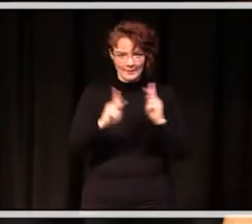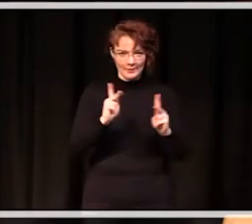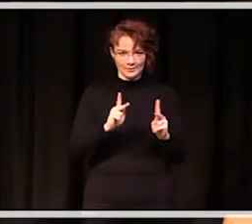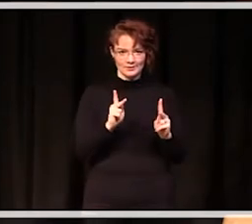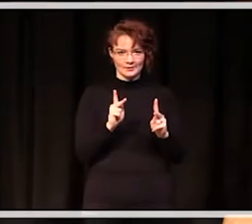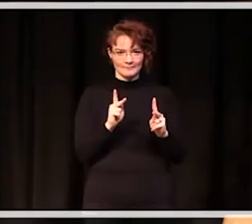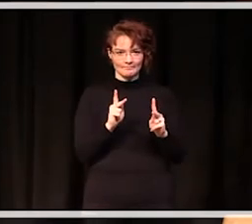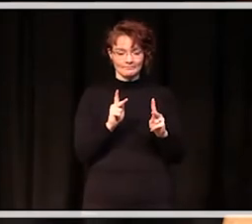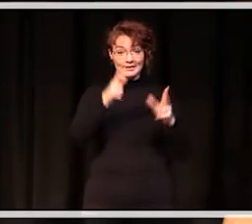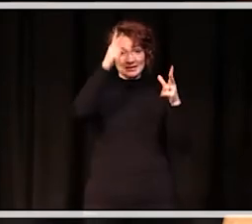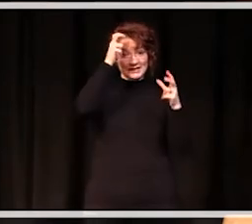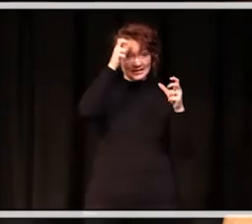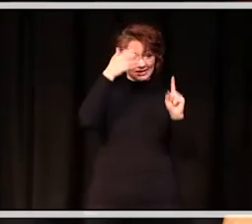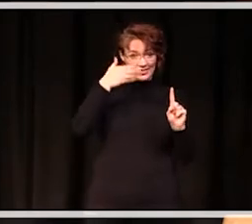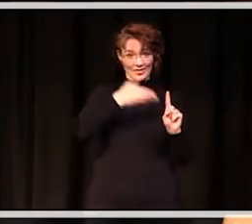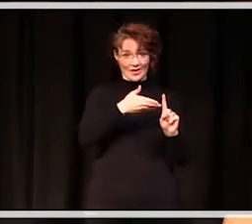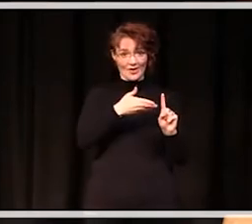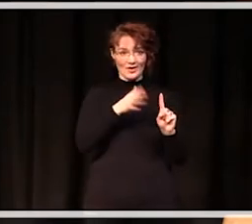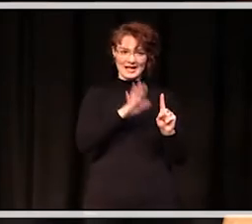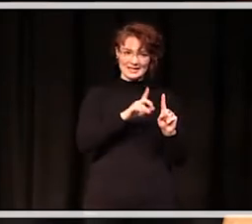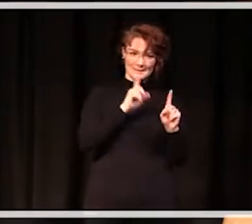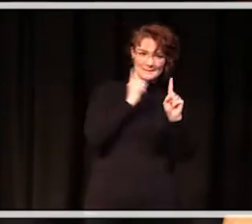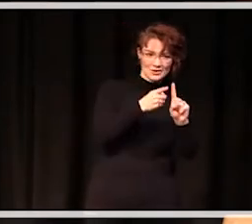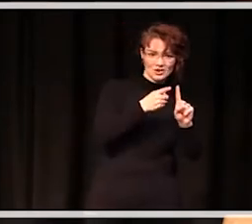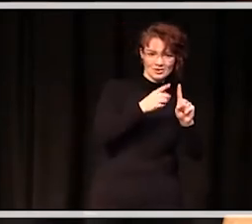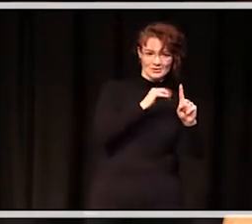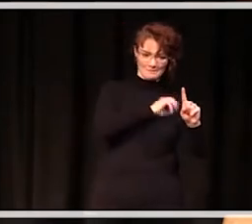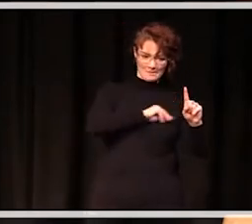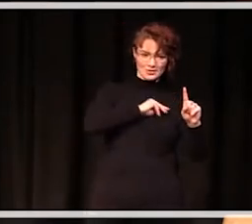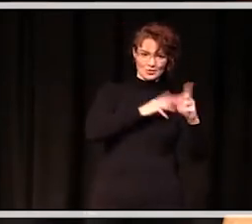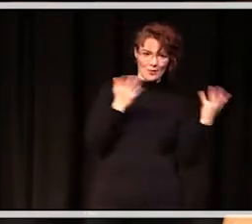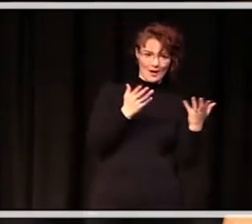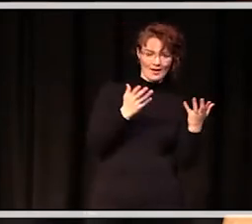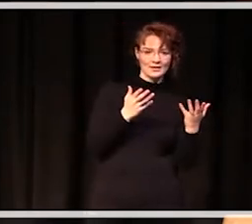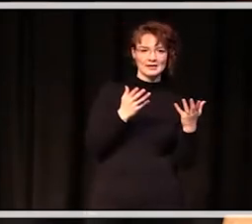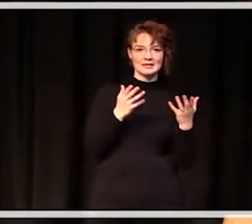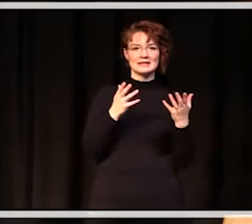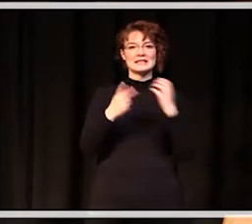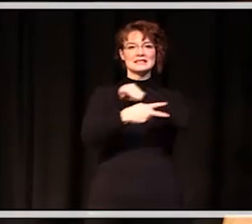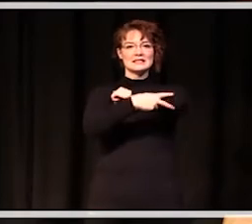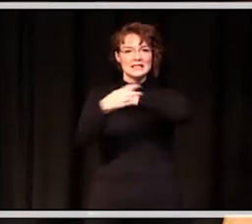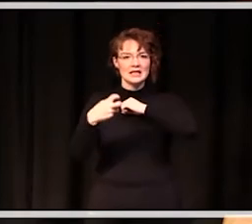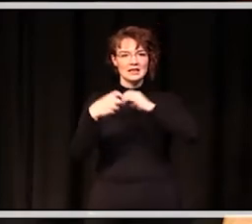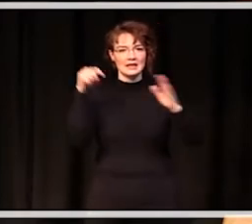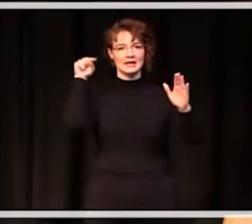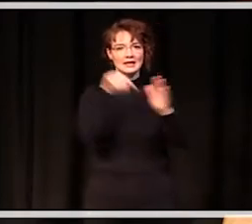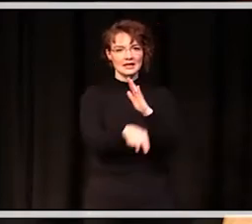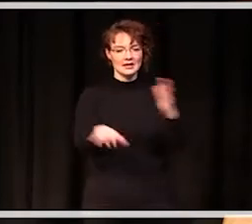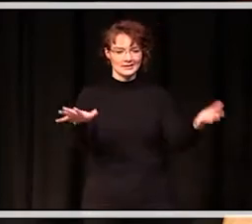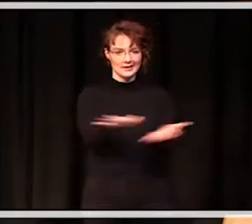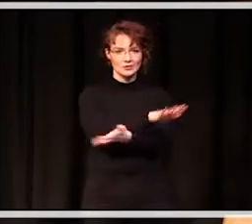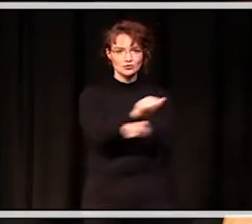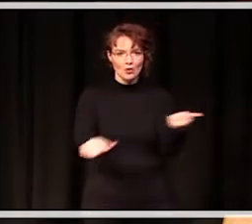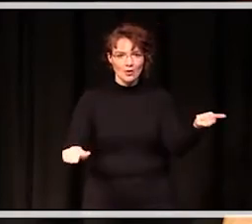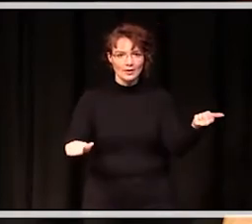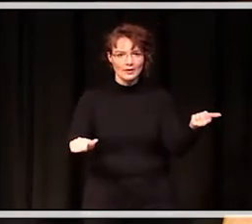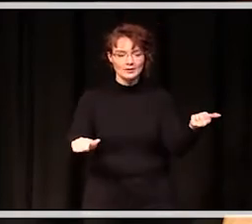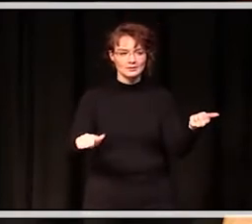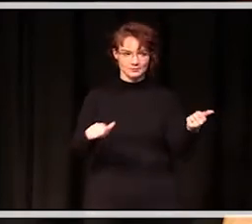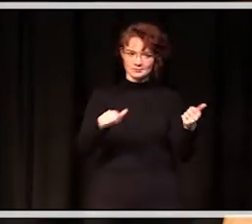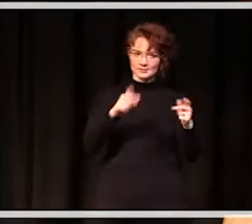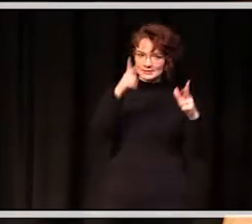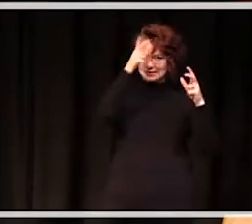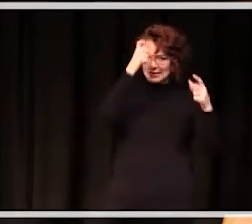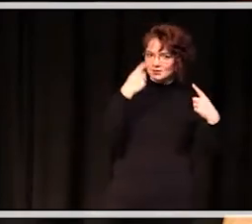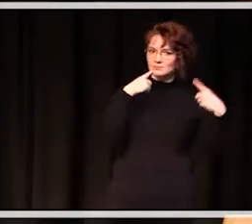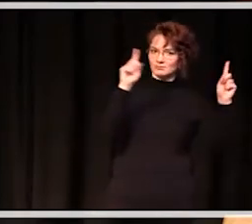he exists. This is his mission statement, to steal, kill, and destroy. And he is duping people. And I'm telling you